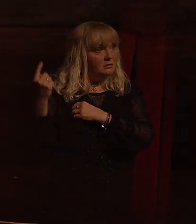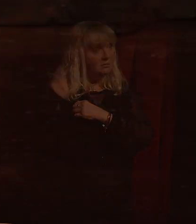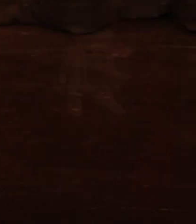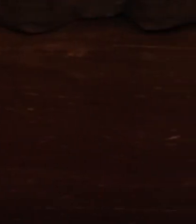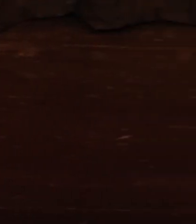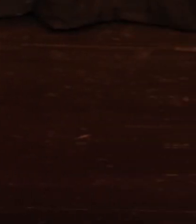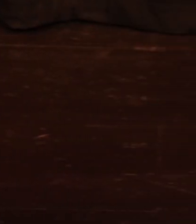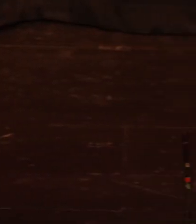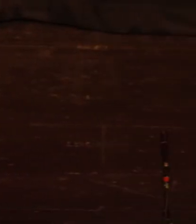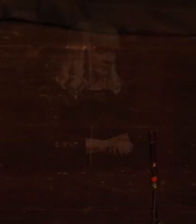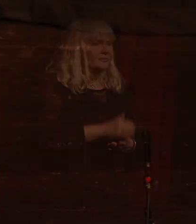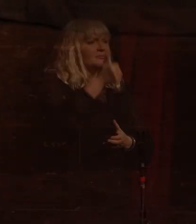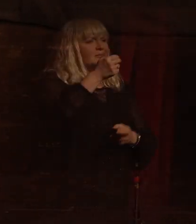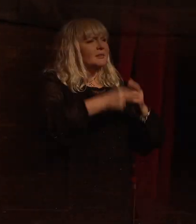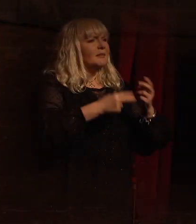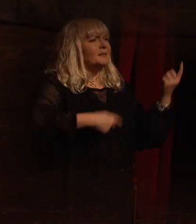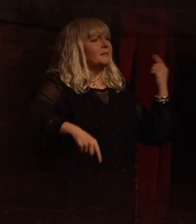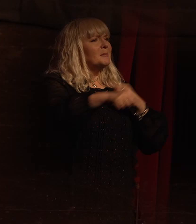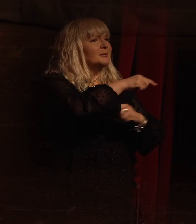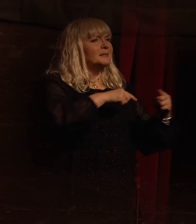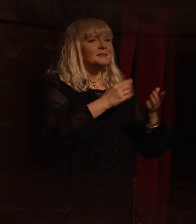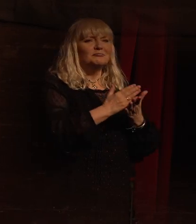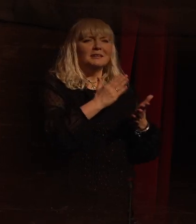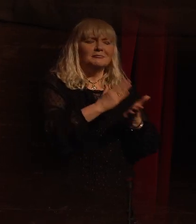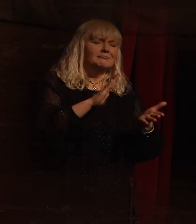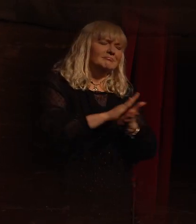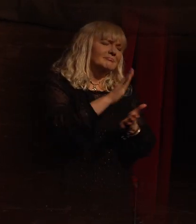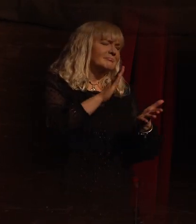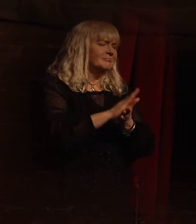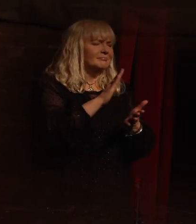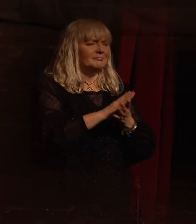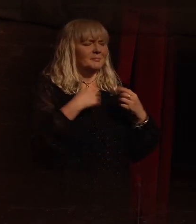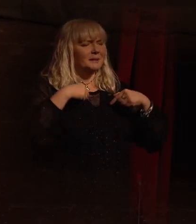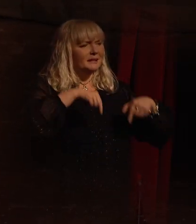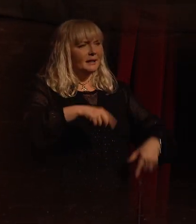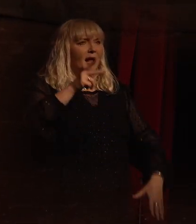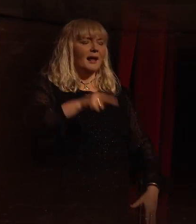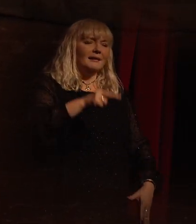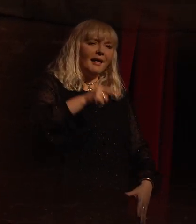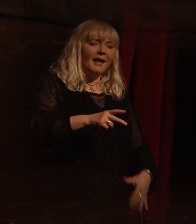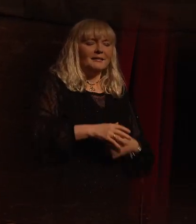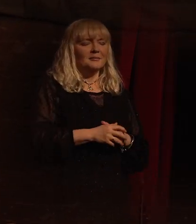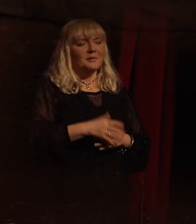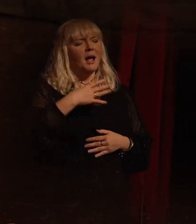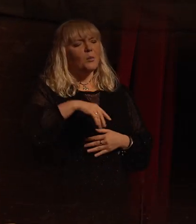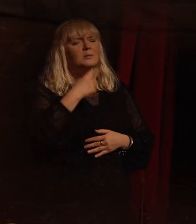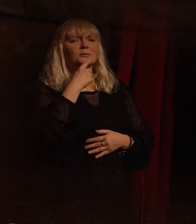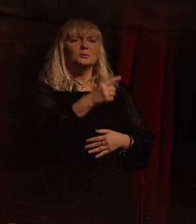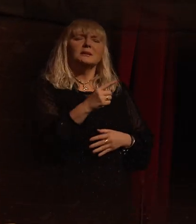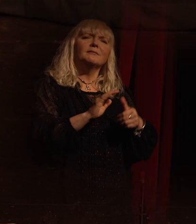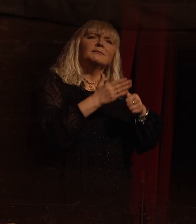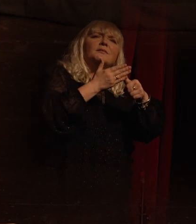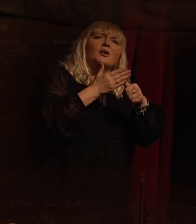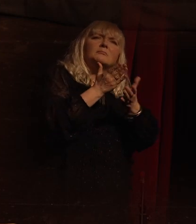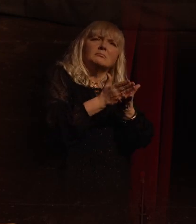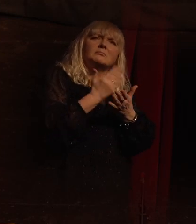Good afternoon, everybody. It's a real pleasure to be here once again. And I just want to say, first of all, thank you for coming along today